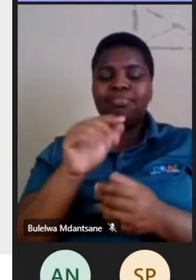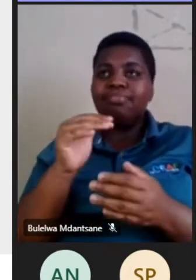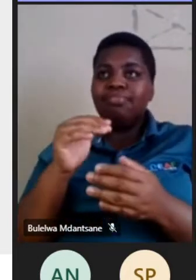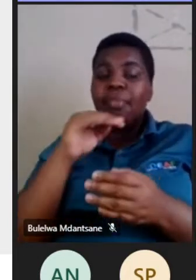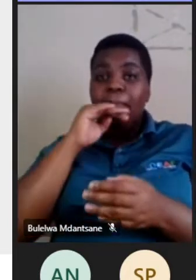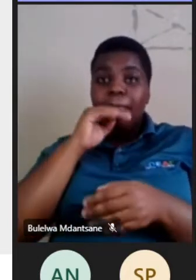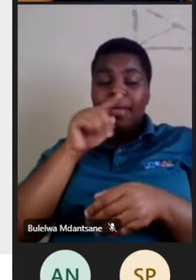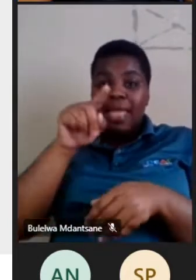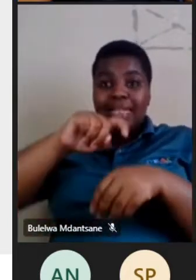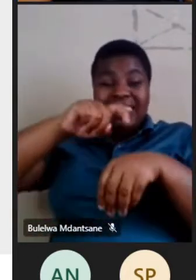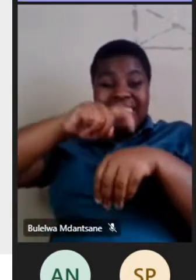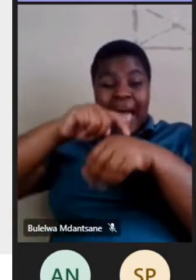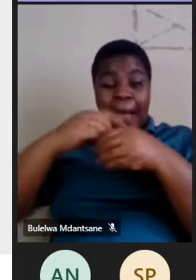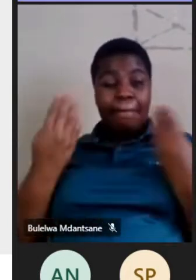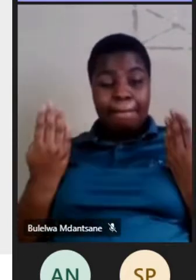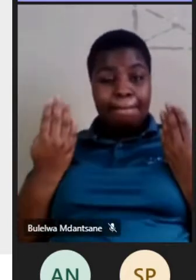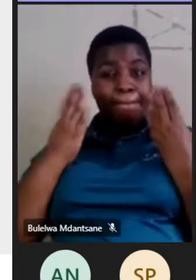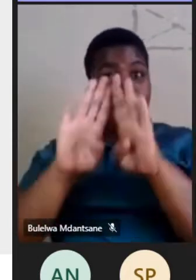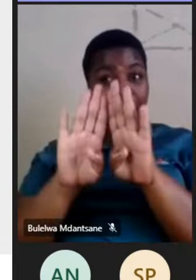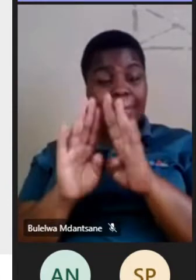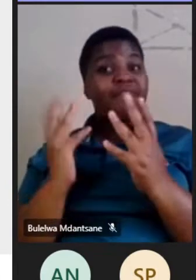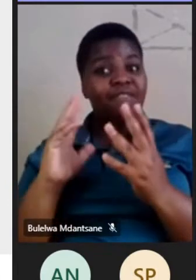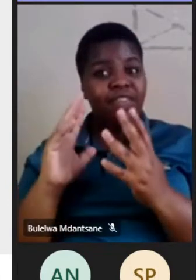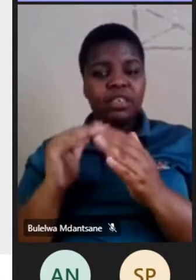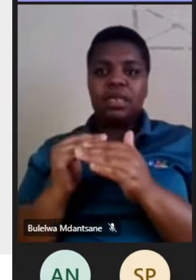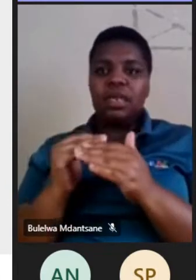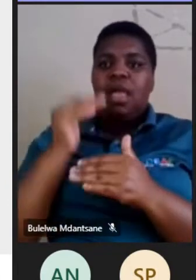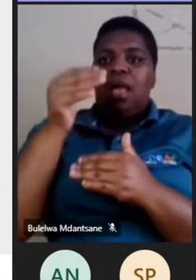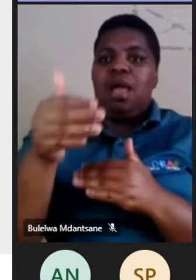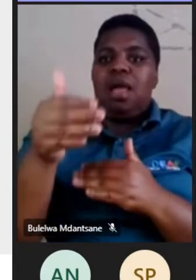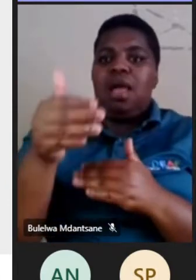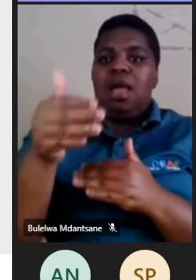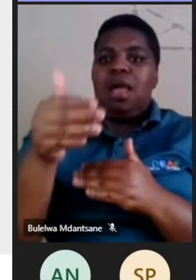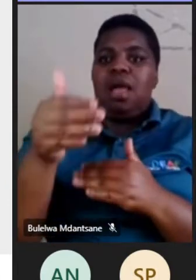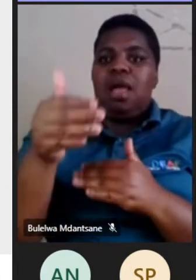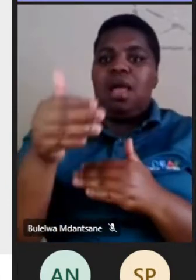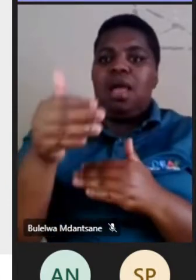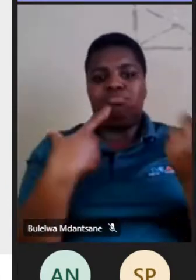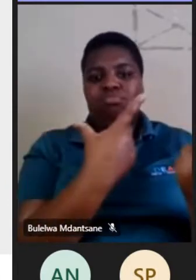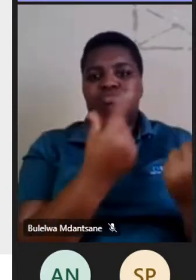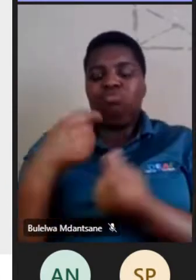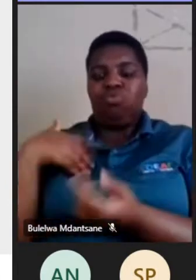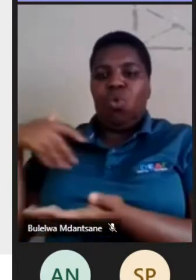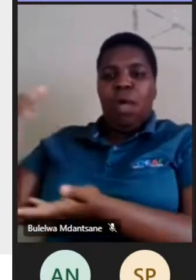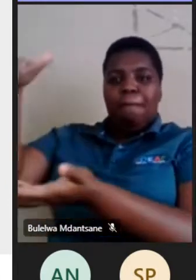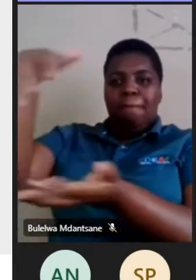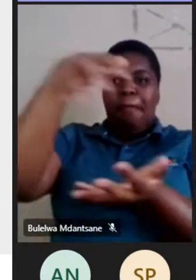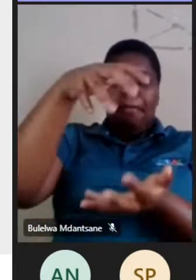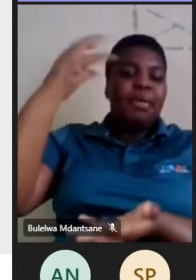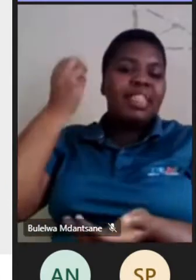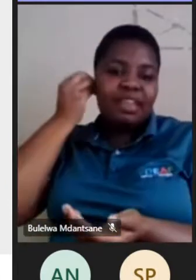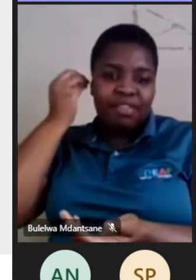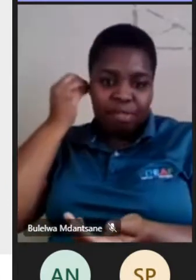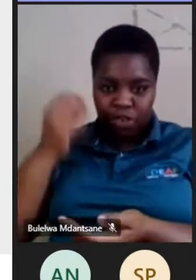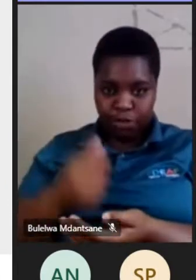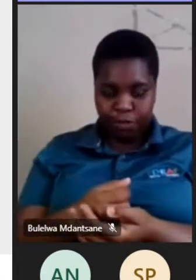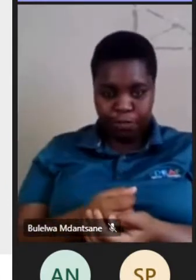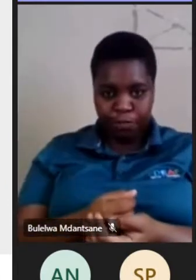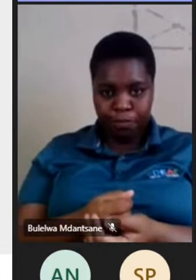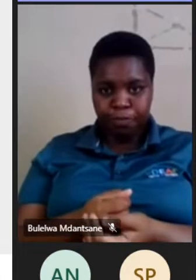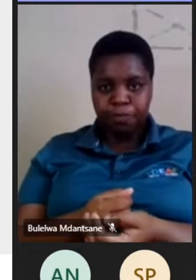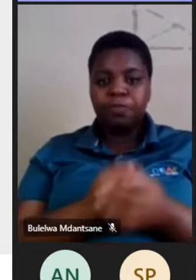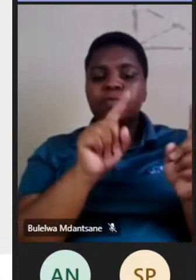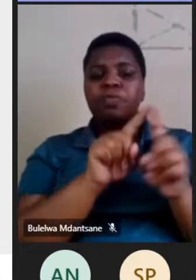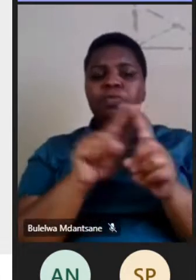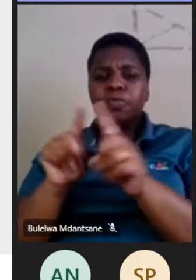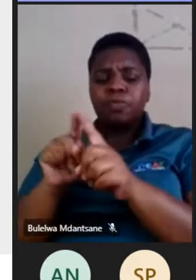hard lockdown, and then reflecting on the time before and after and during the lockdown. We also took some measures in